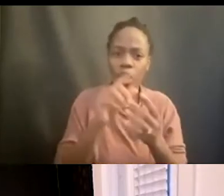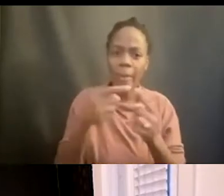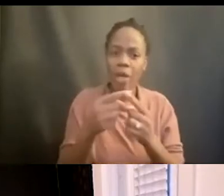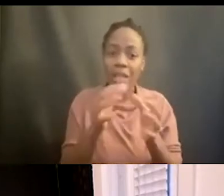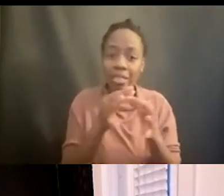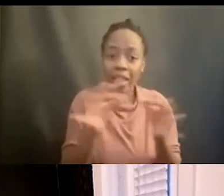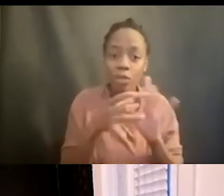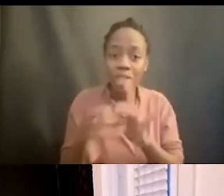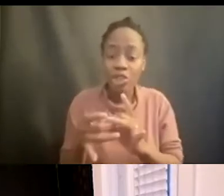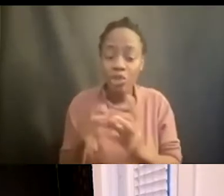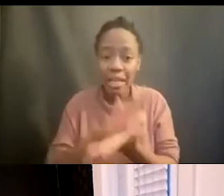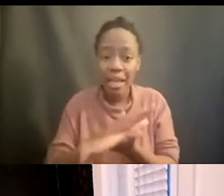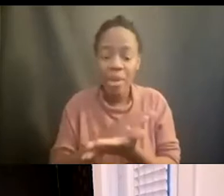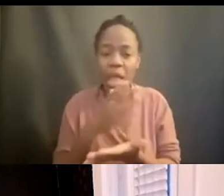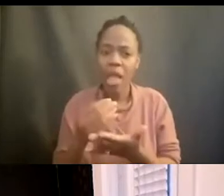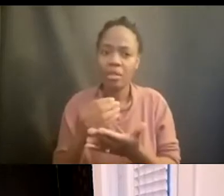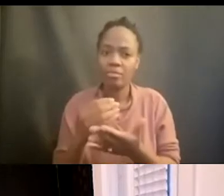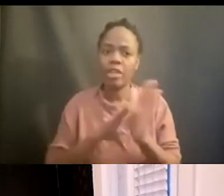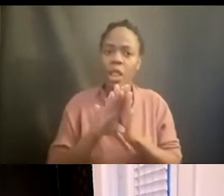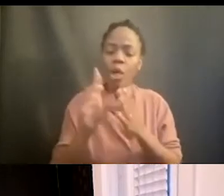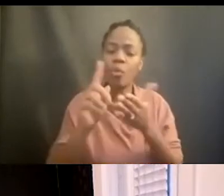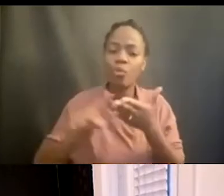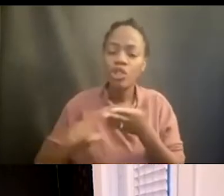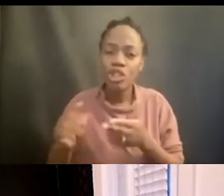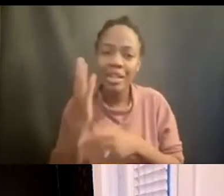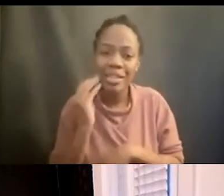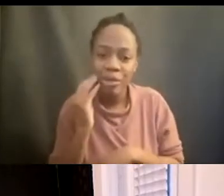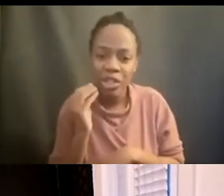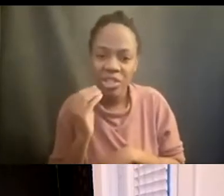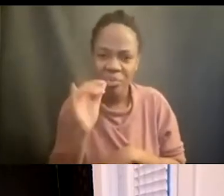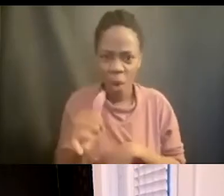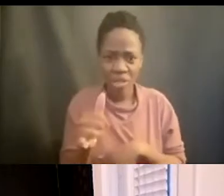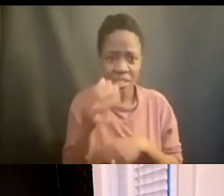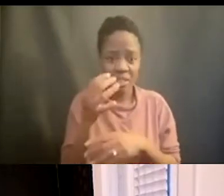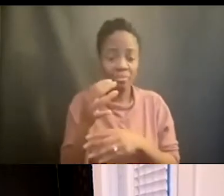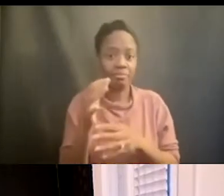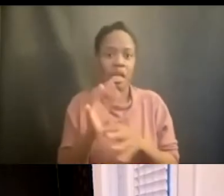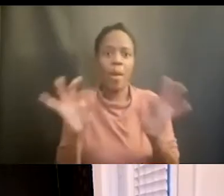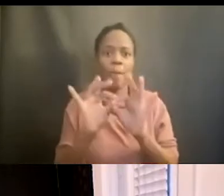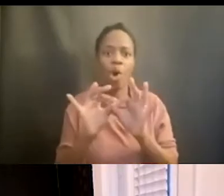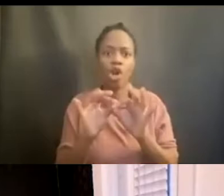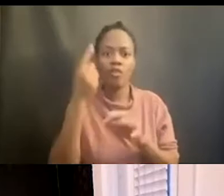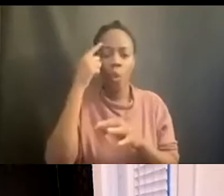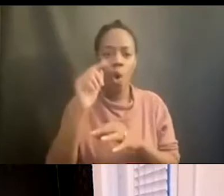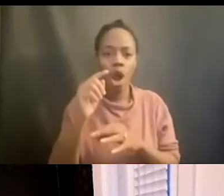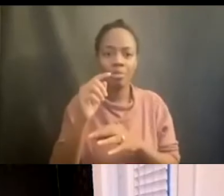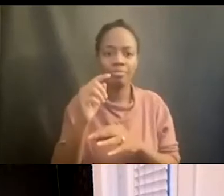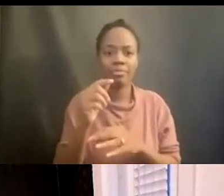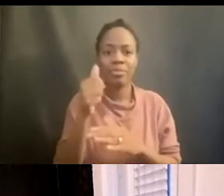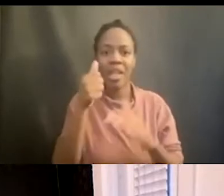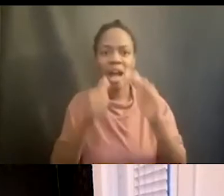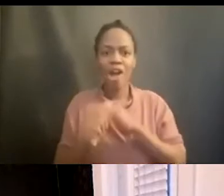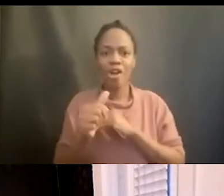and also get research experiences in order to know that that was actually something important to get as an undergraduate student, which I really didn't know. And